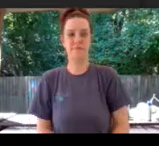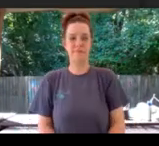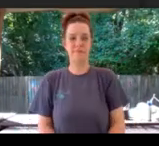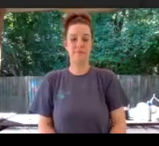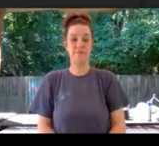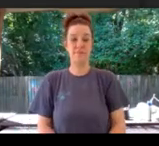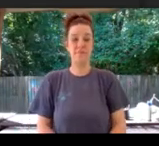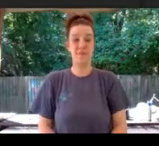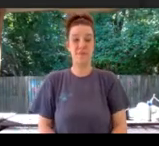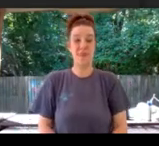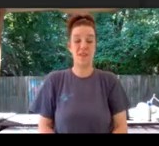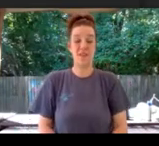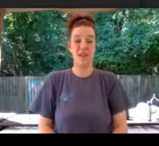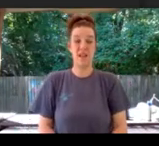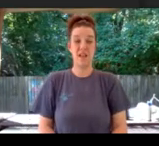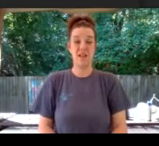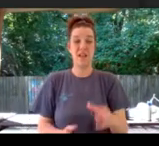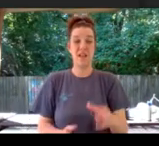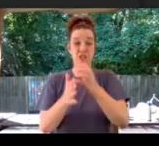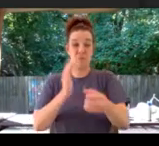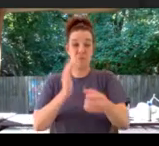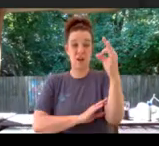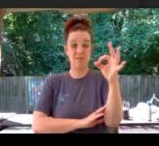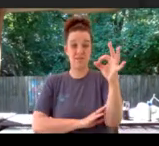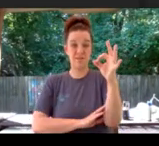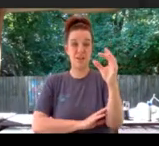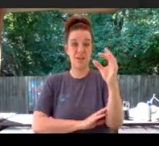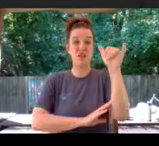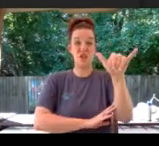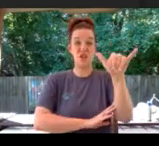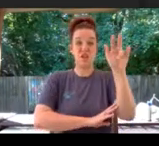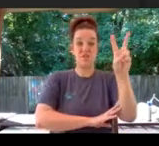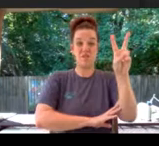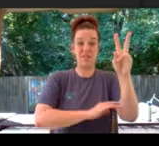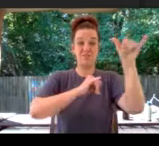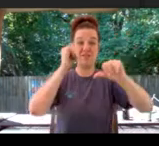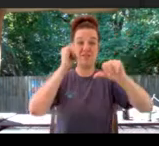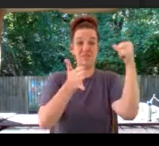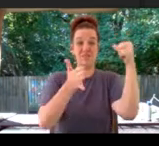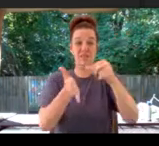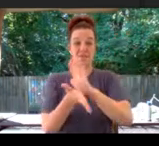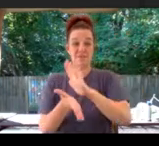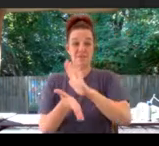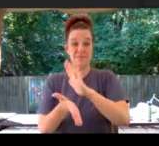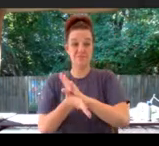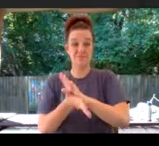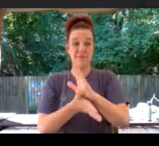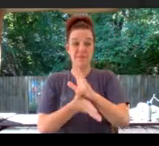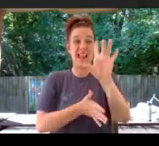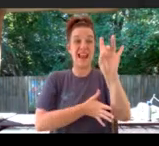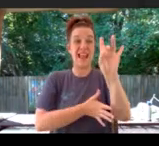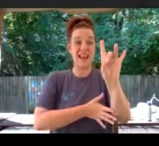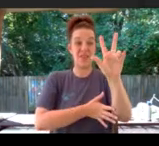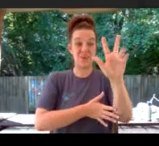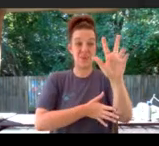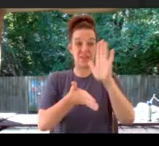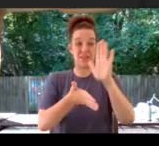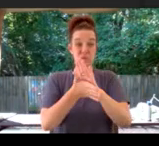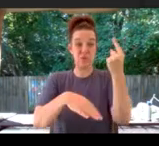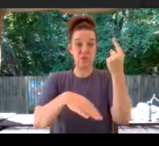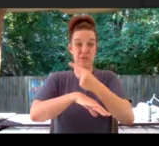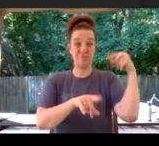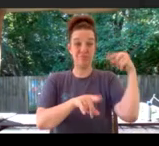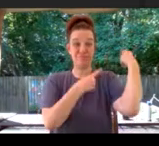Yonne Valley Science and Letters Academy. It has been 83 school days since